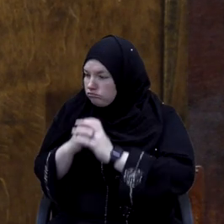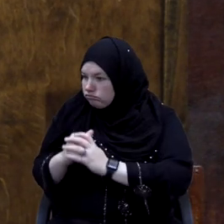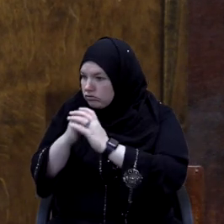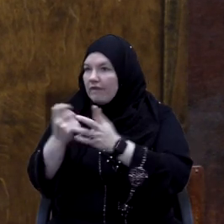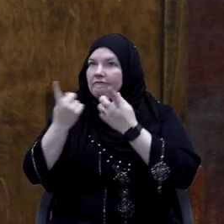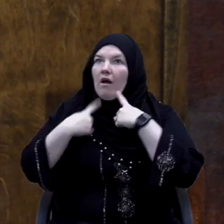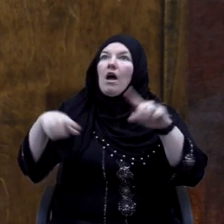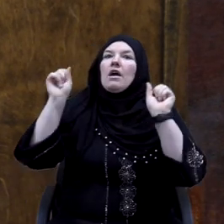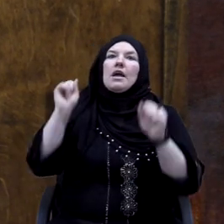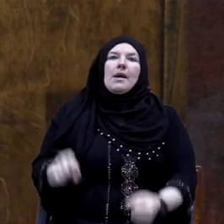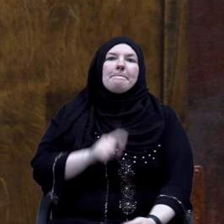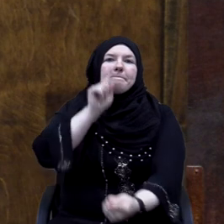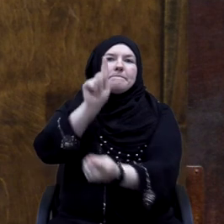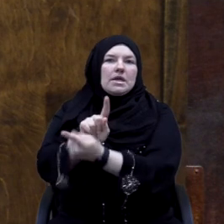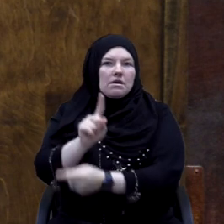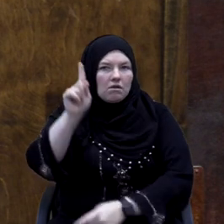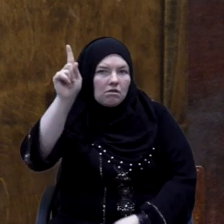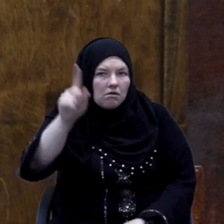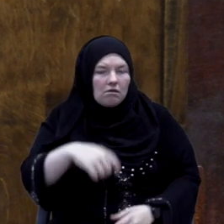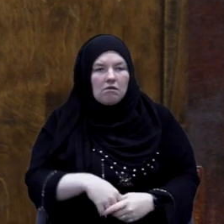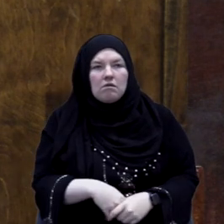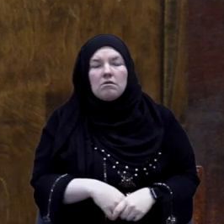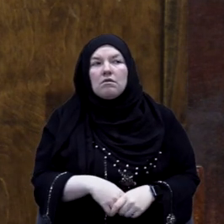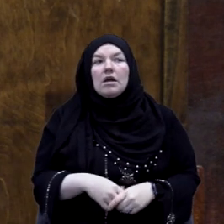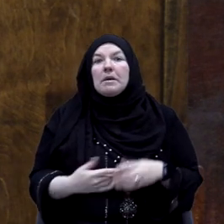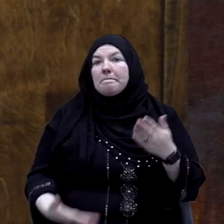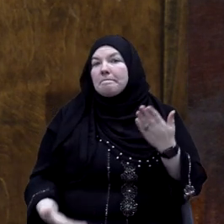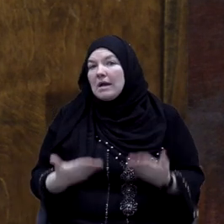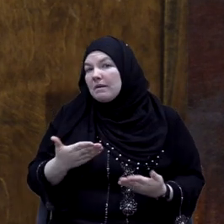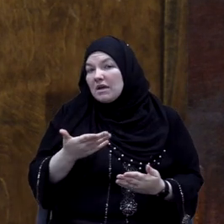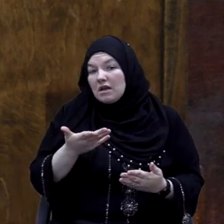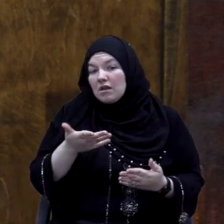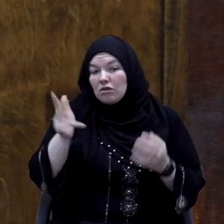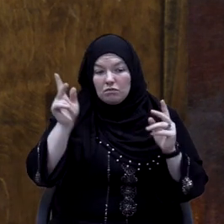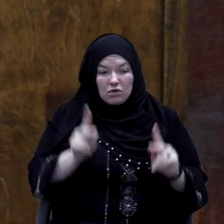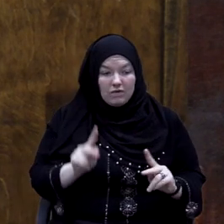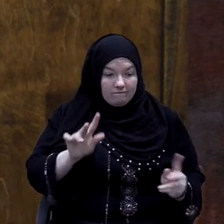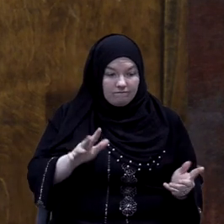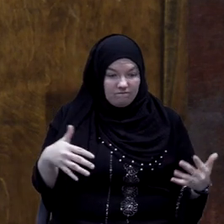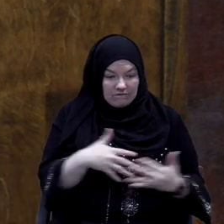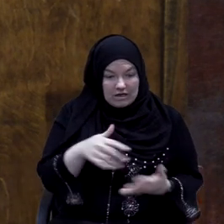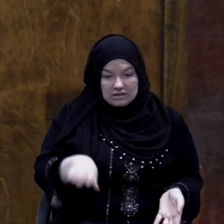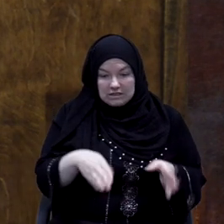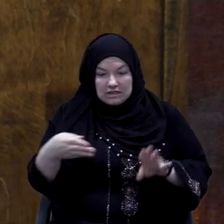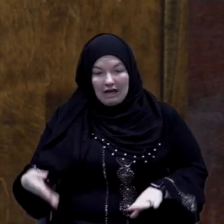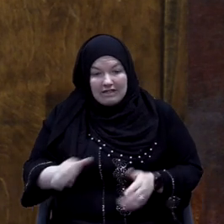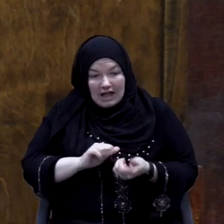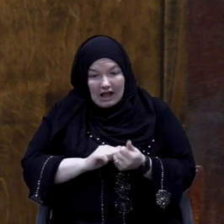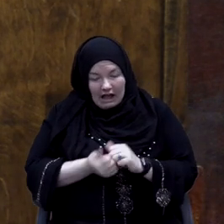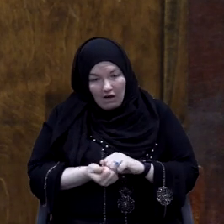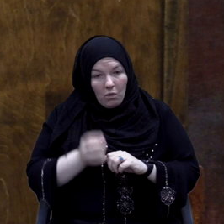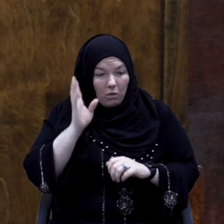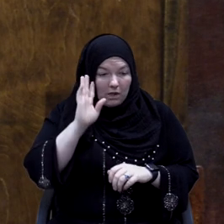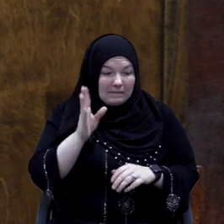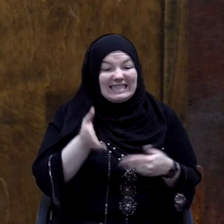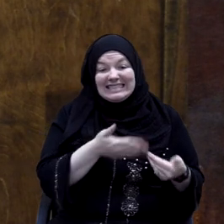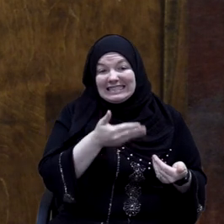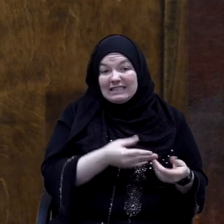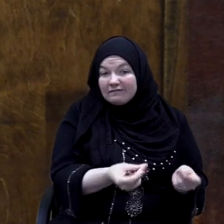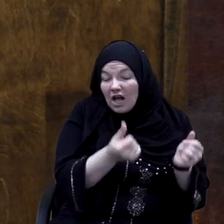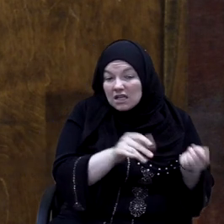years. So even though he fears death, how it will go, but he is very